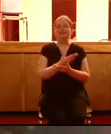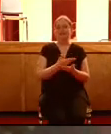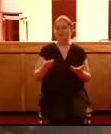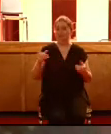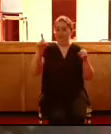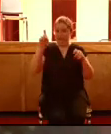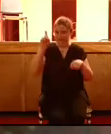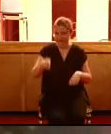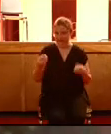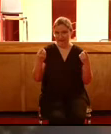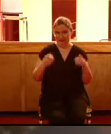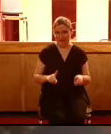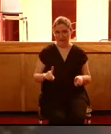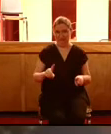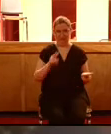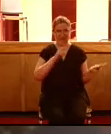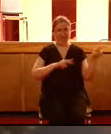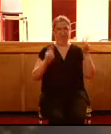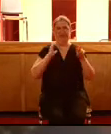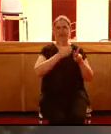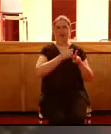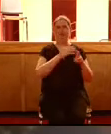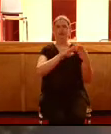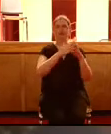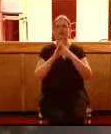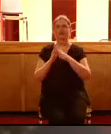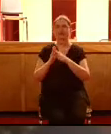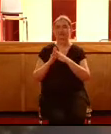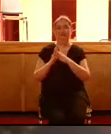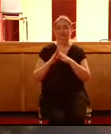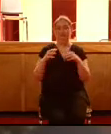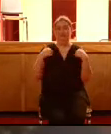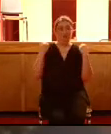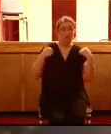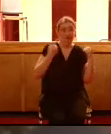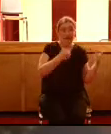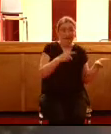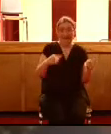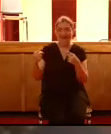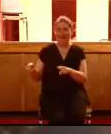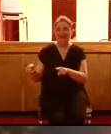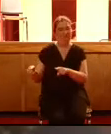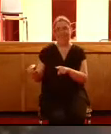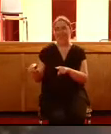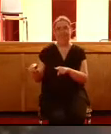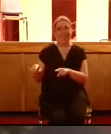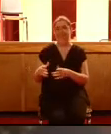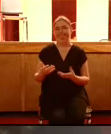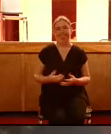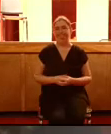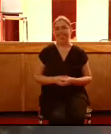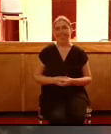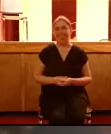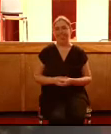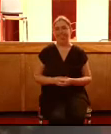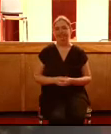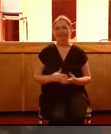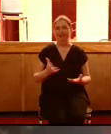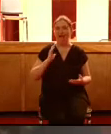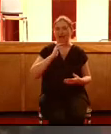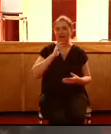our community, there's not a lot going on for our youth. I think our schools are the place to be the hub for our